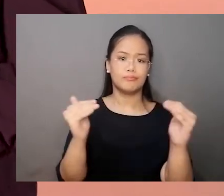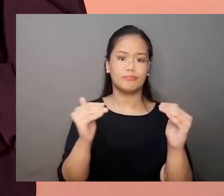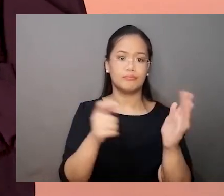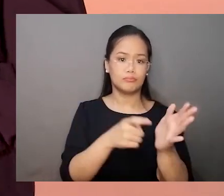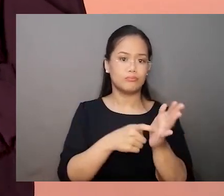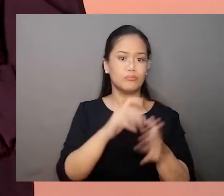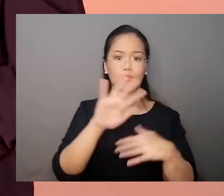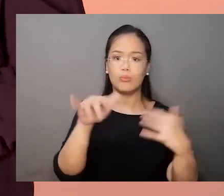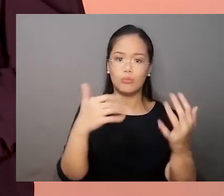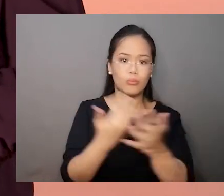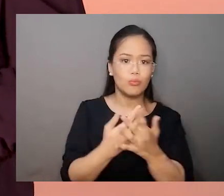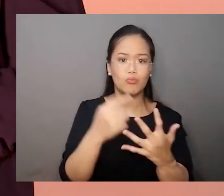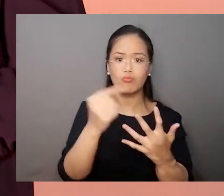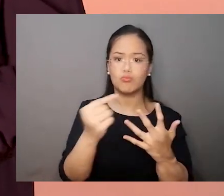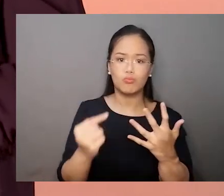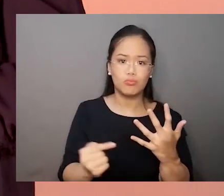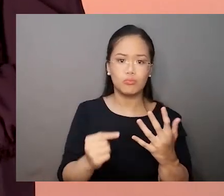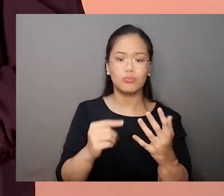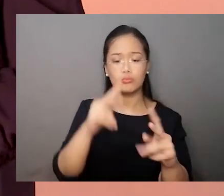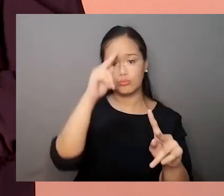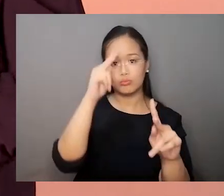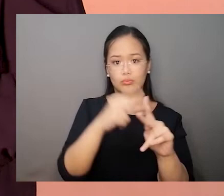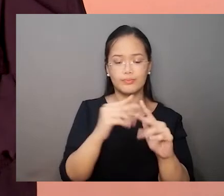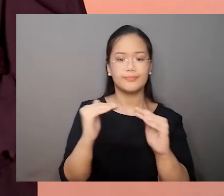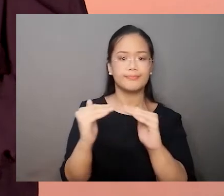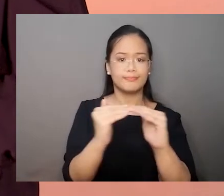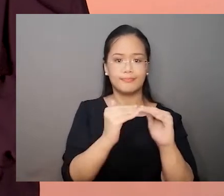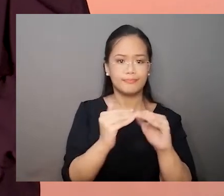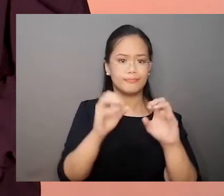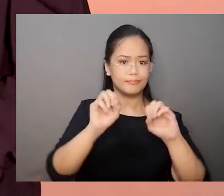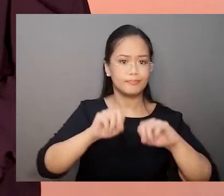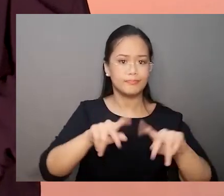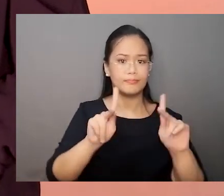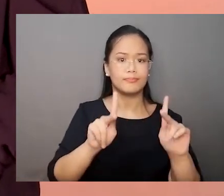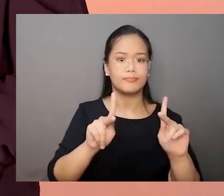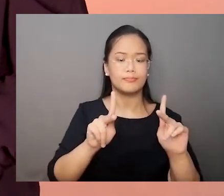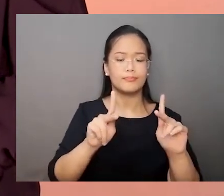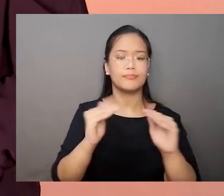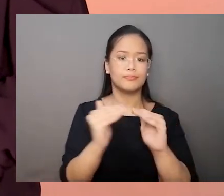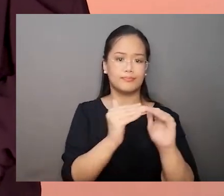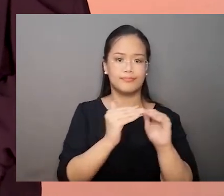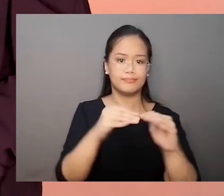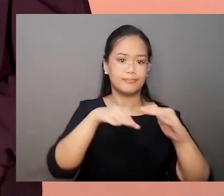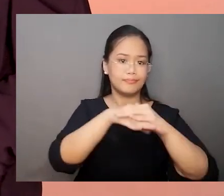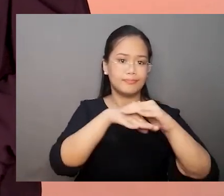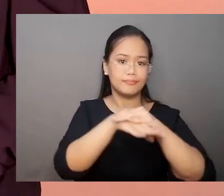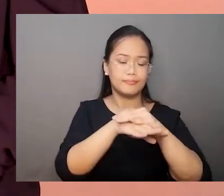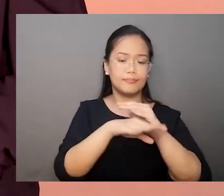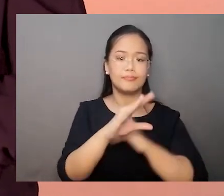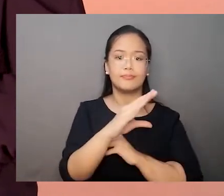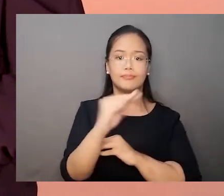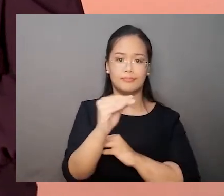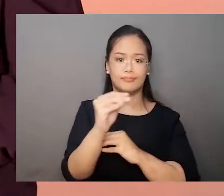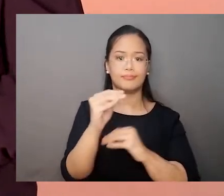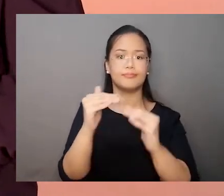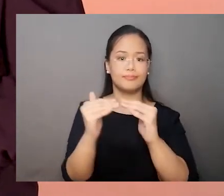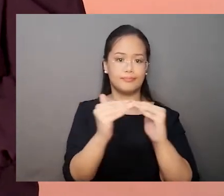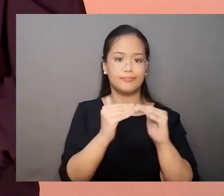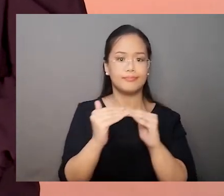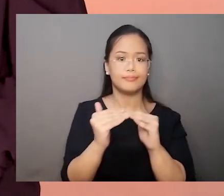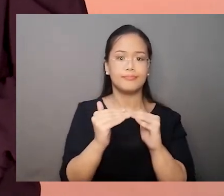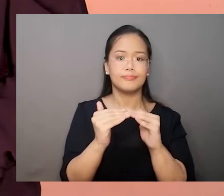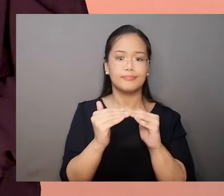initiatives lead to equality of opportunities, equality of access, and equality of results